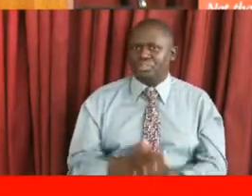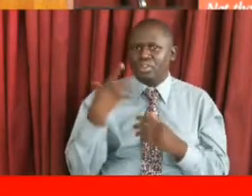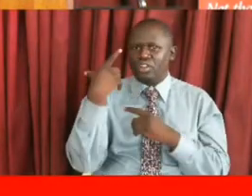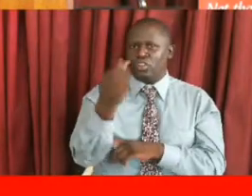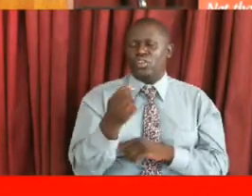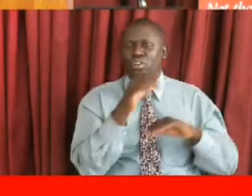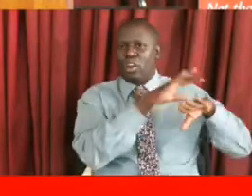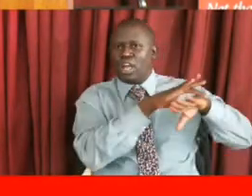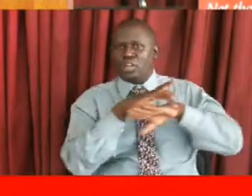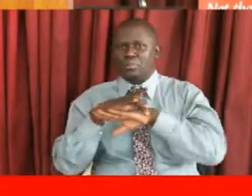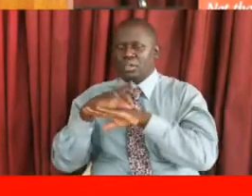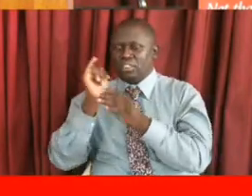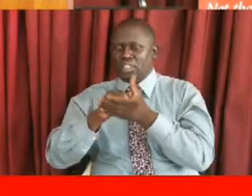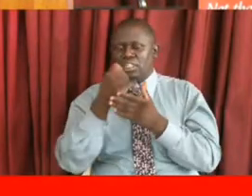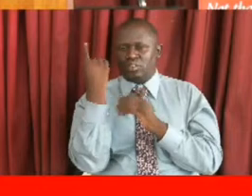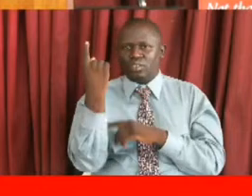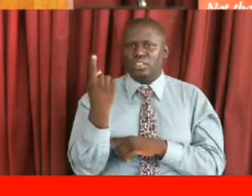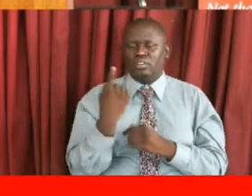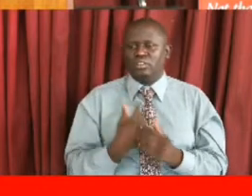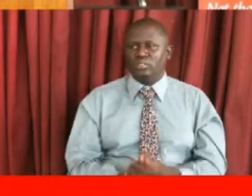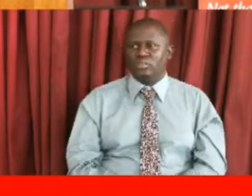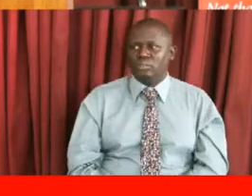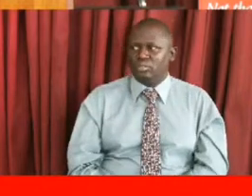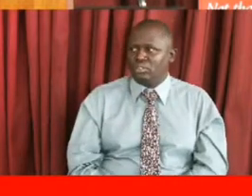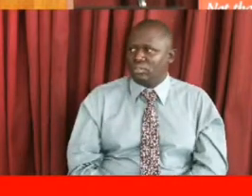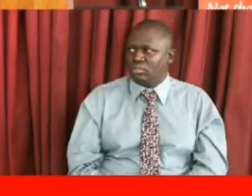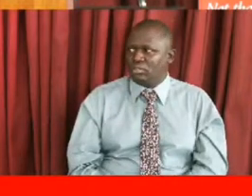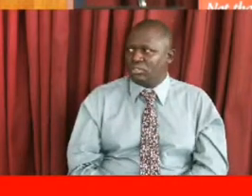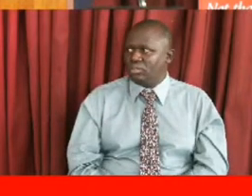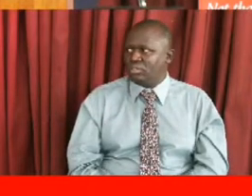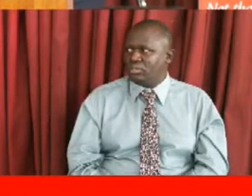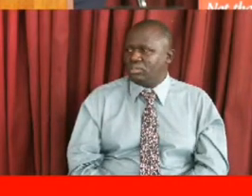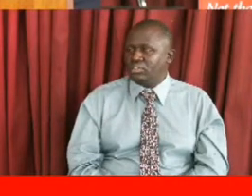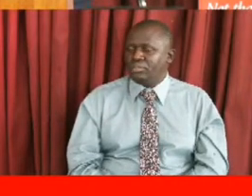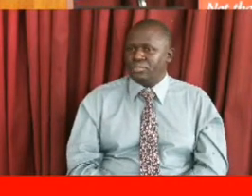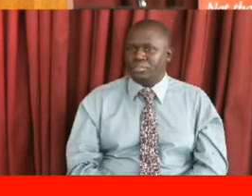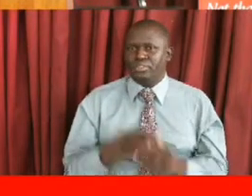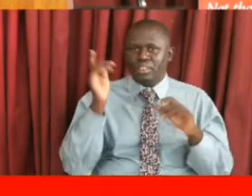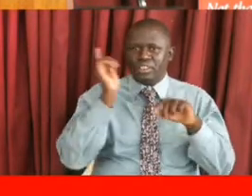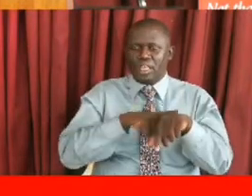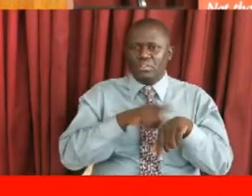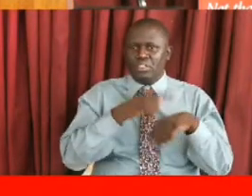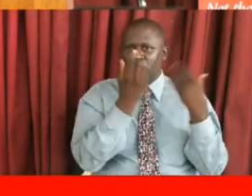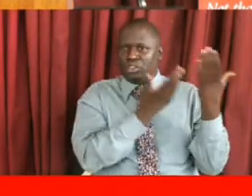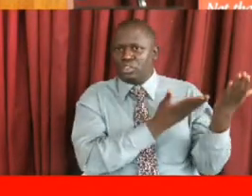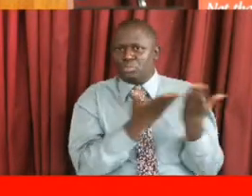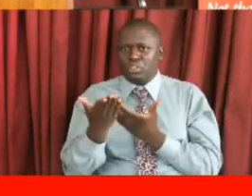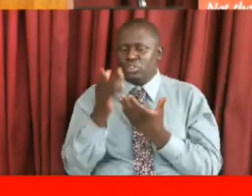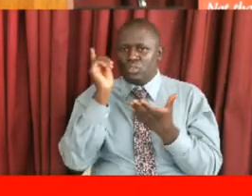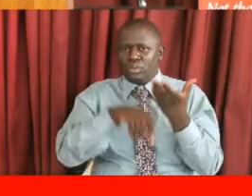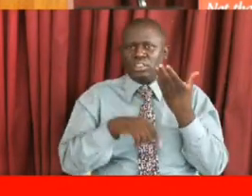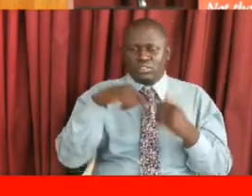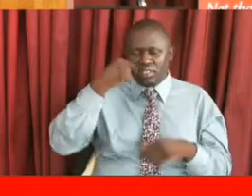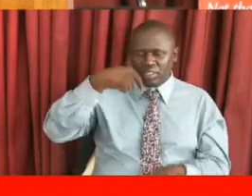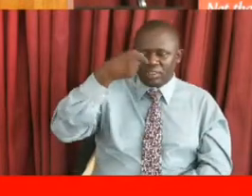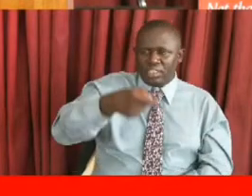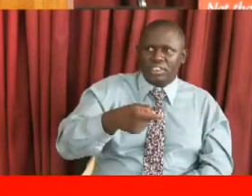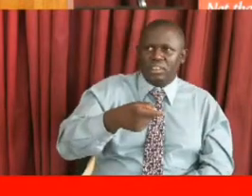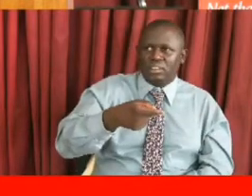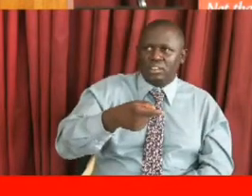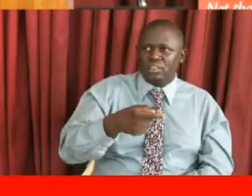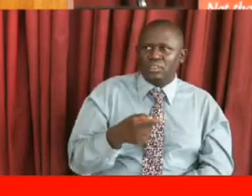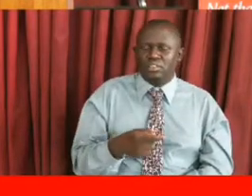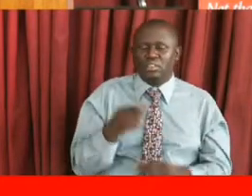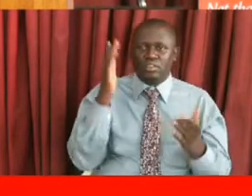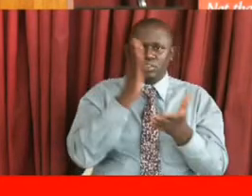bring please I pray the king bring that one when that one was brought whatever he said